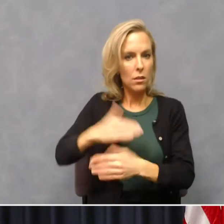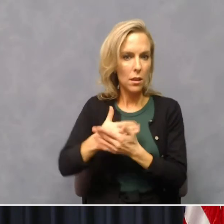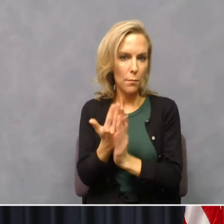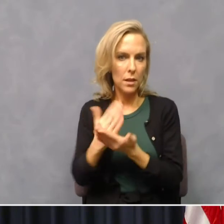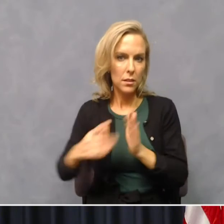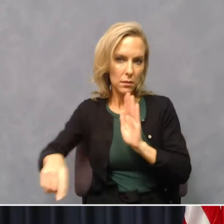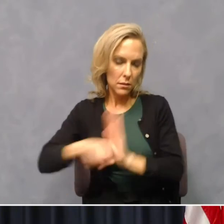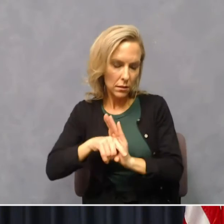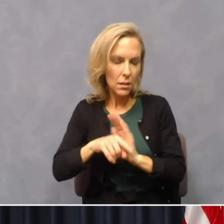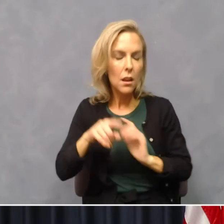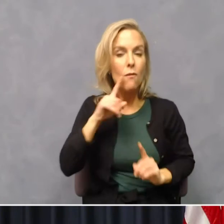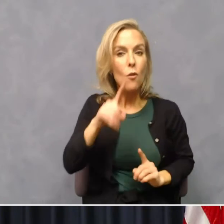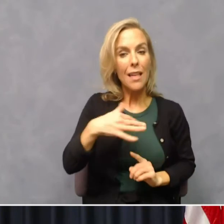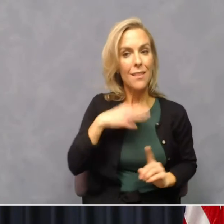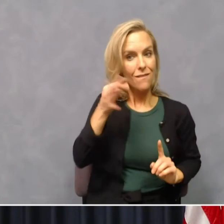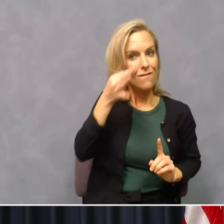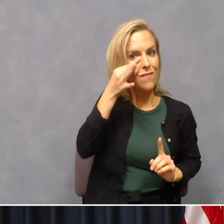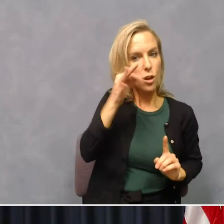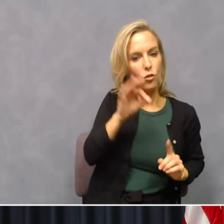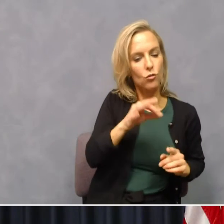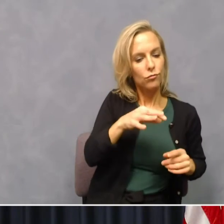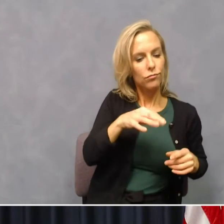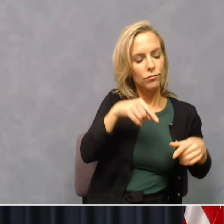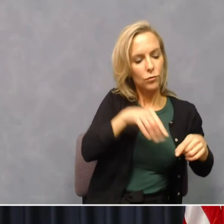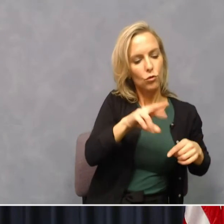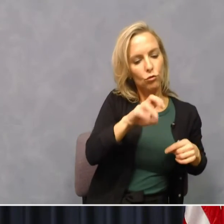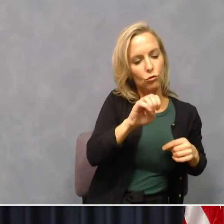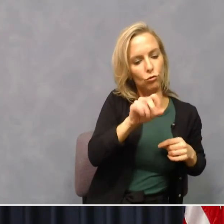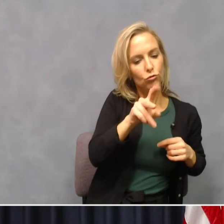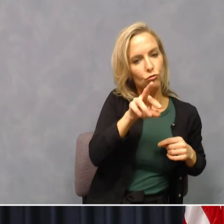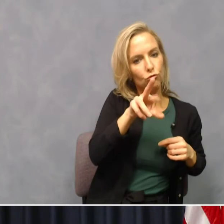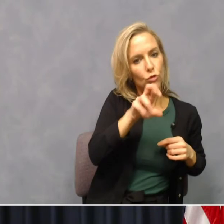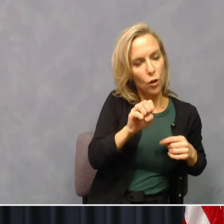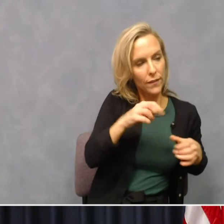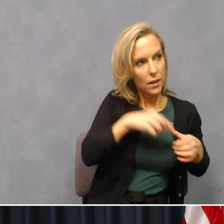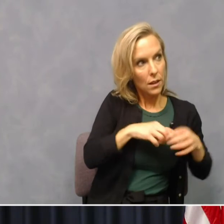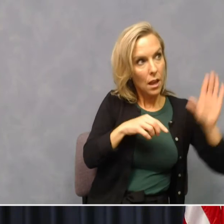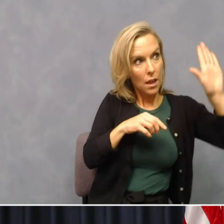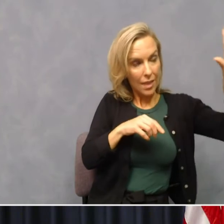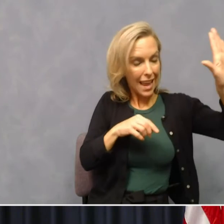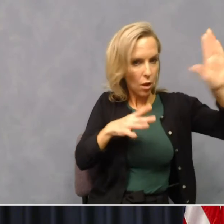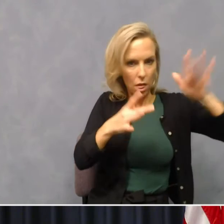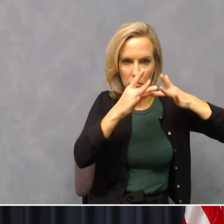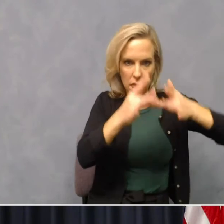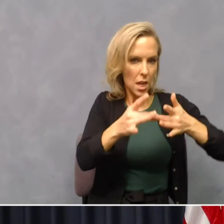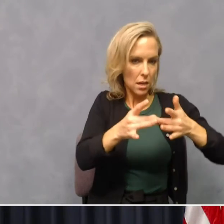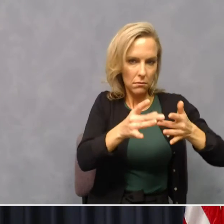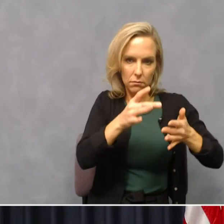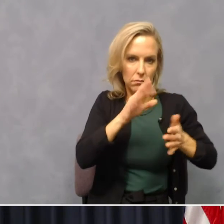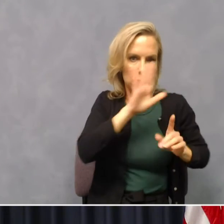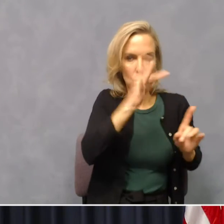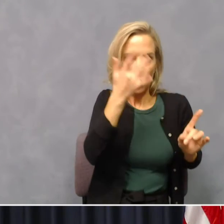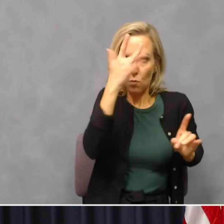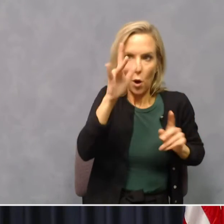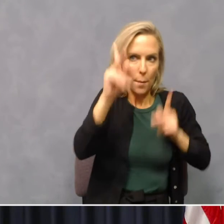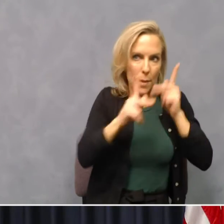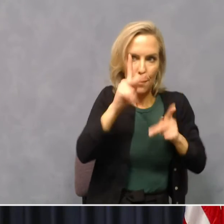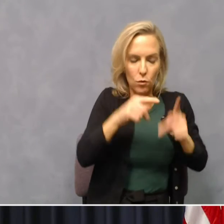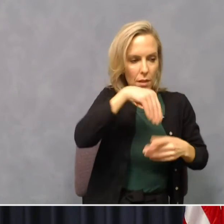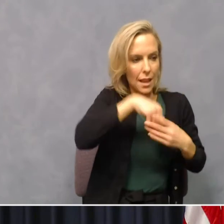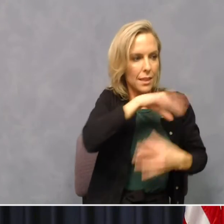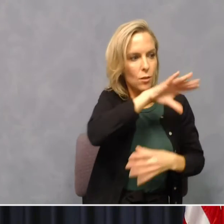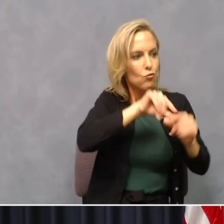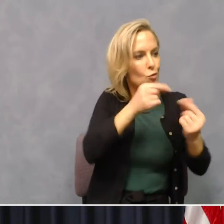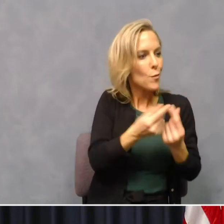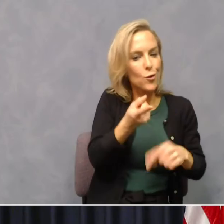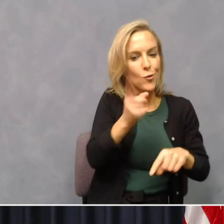Federal Reserve, who are some of the lead economists, some of the smartest people in that area saying you can't stimulate the